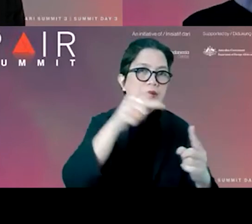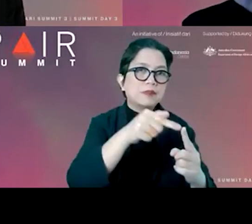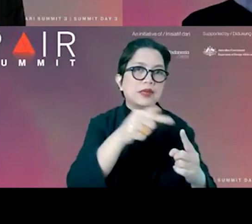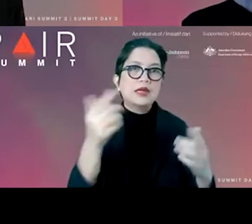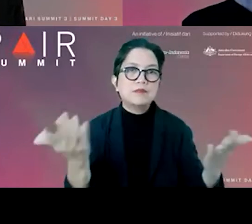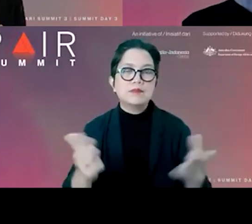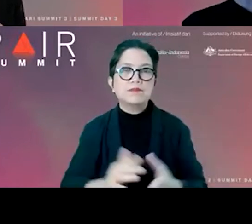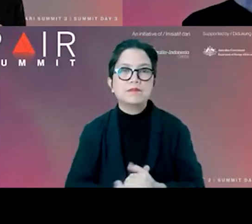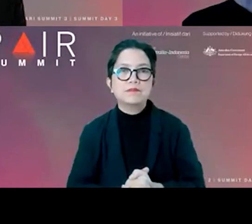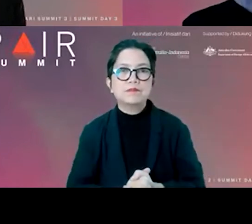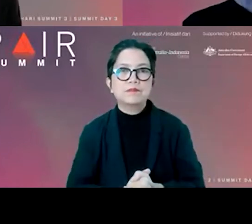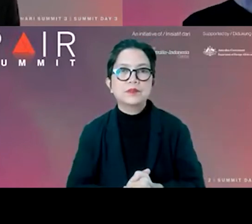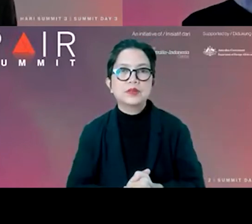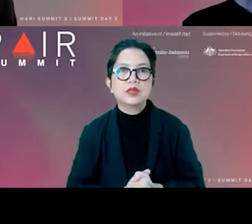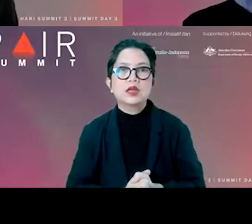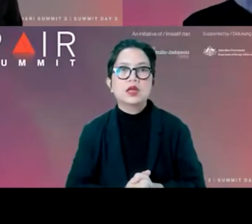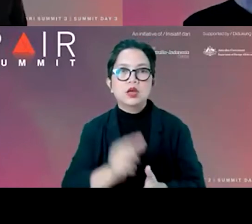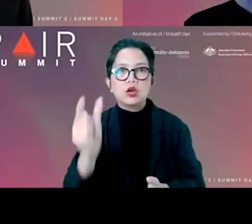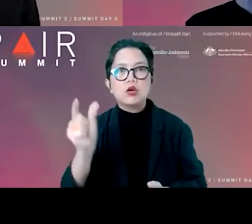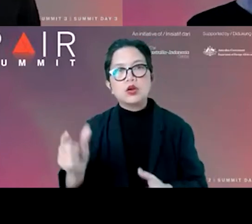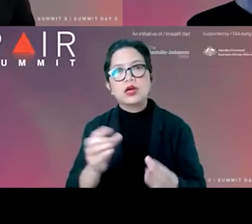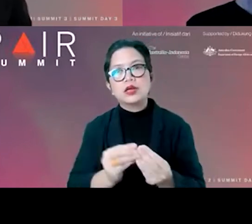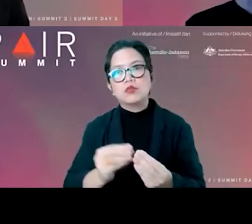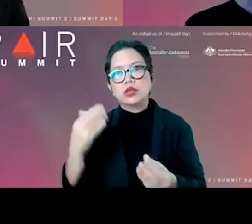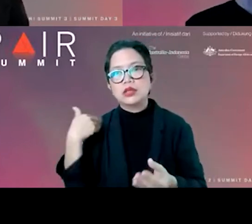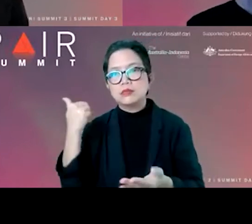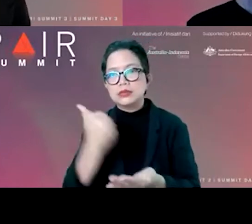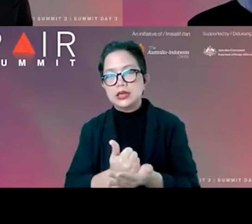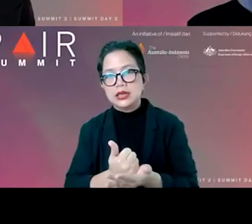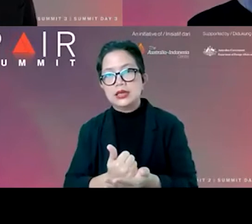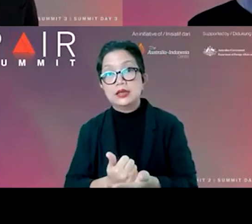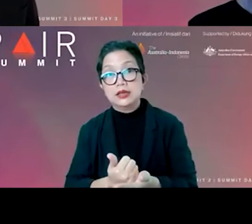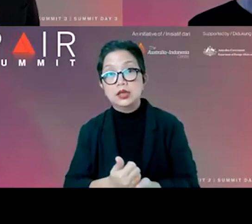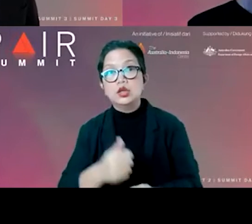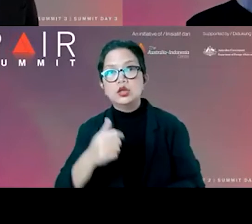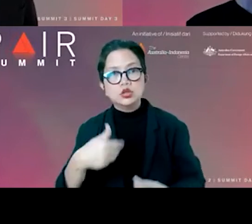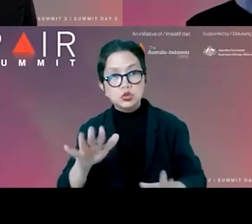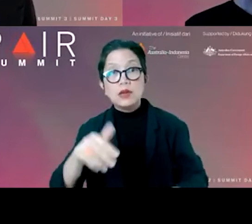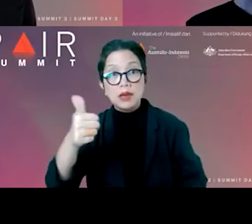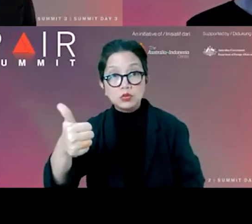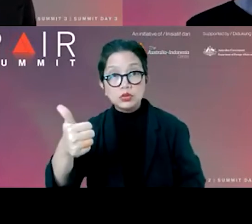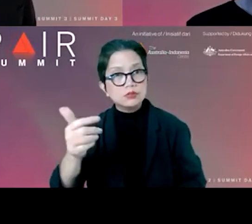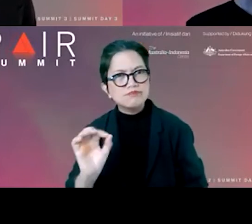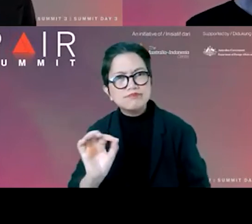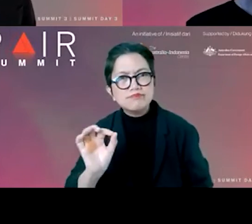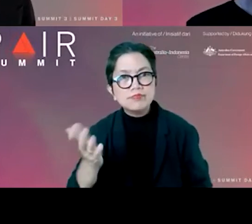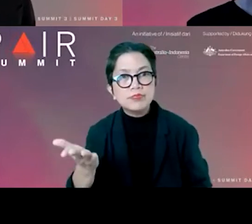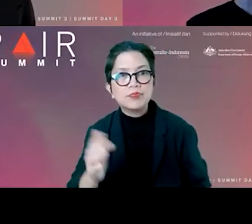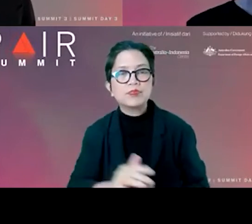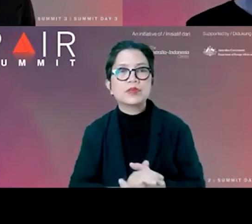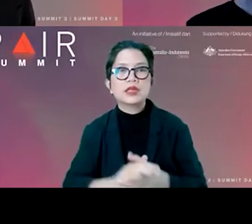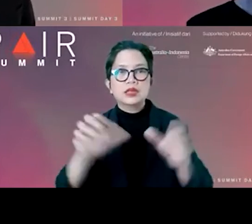about, whether they make the right decisions for us. But in fact, even in this very simplified model, a computer is not able